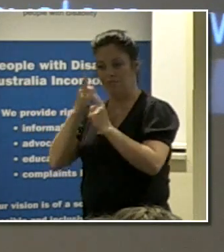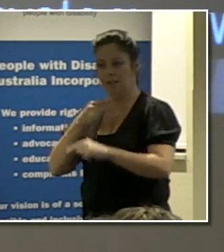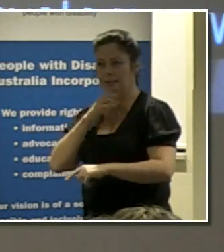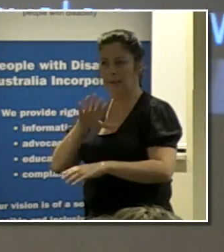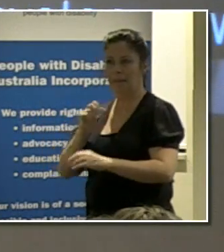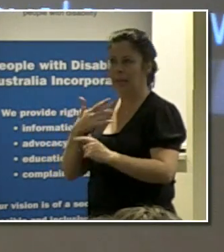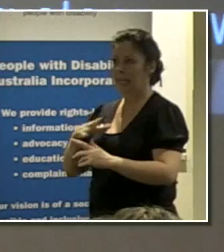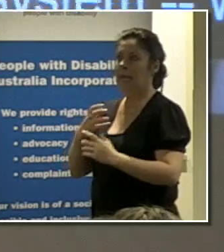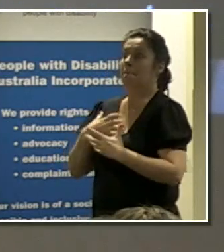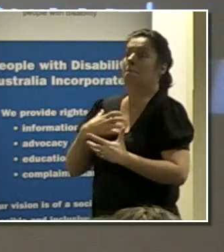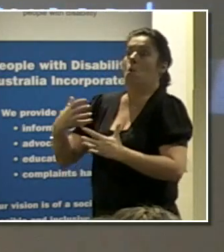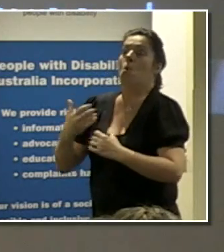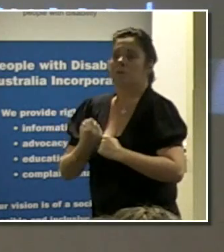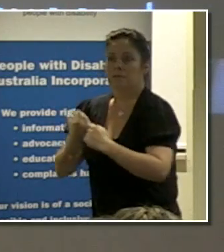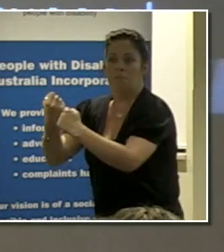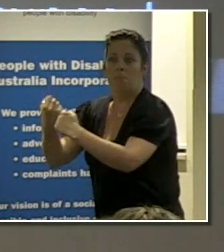put more support into him